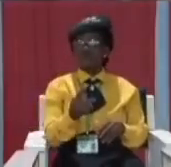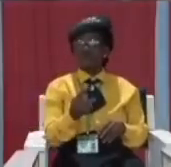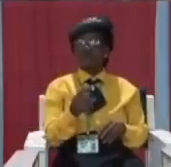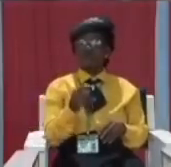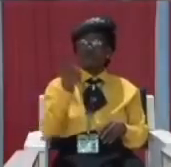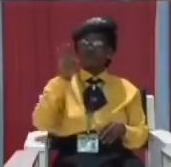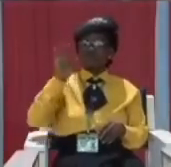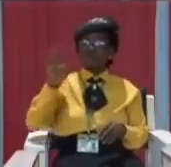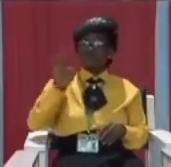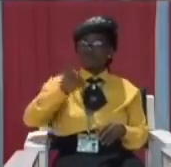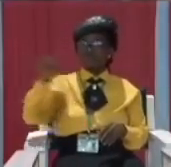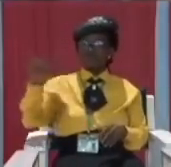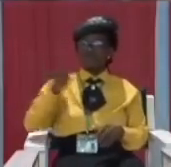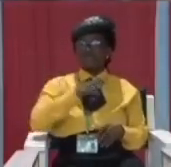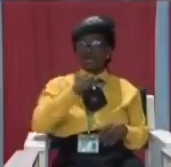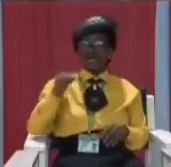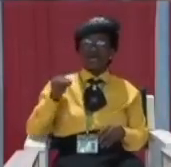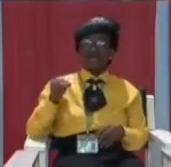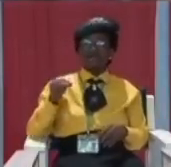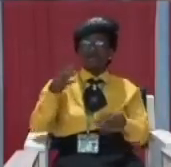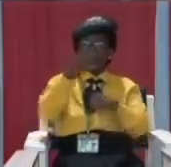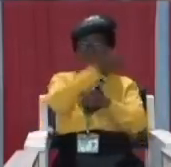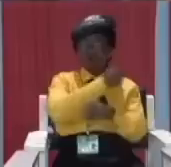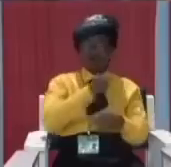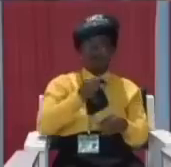and won 3,000 souls.